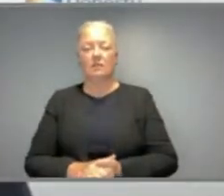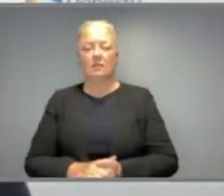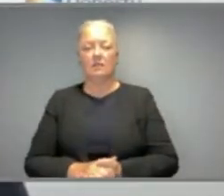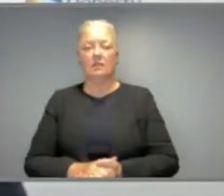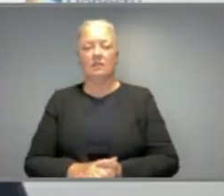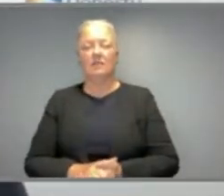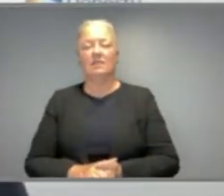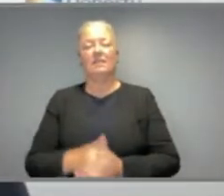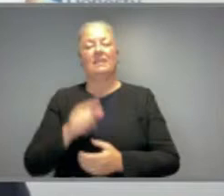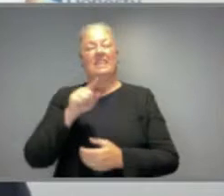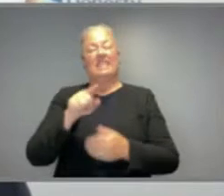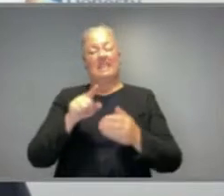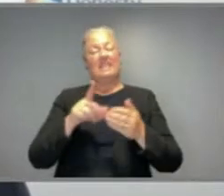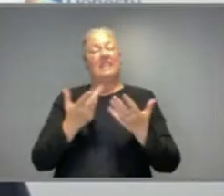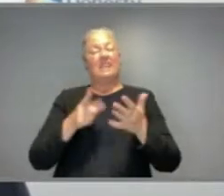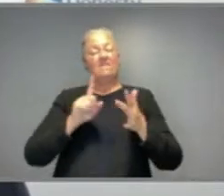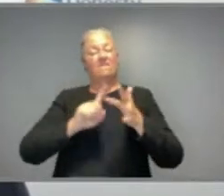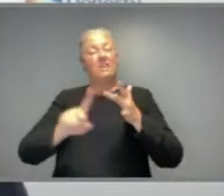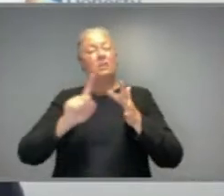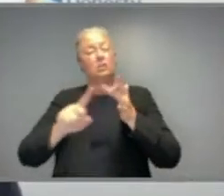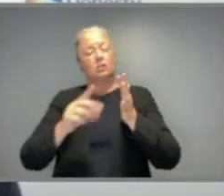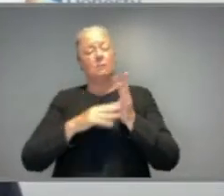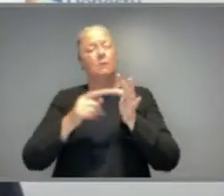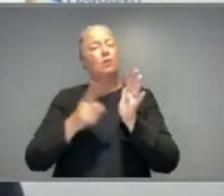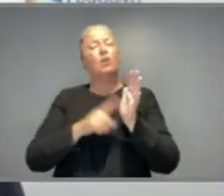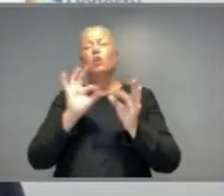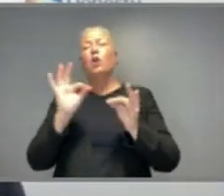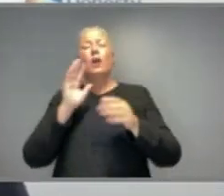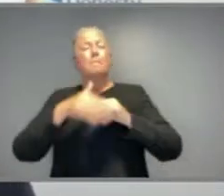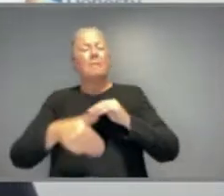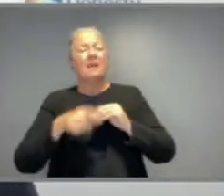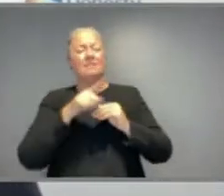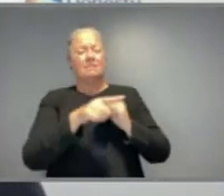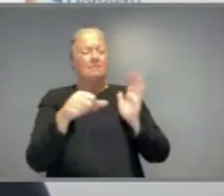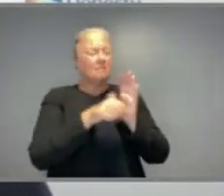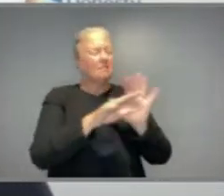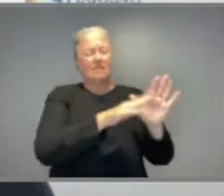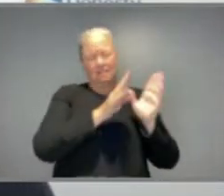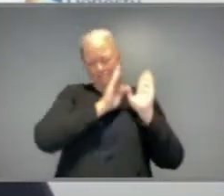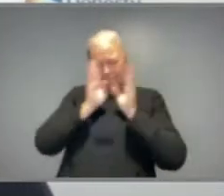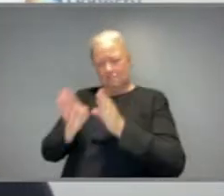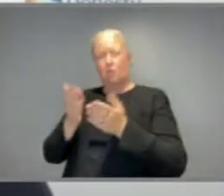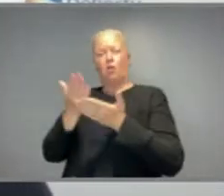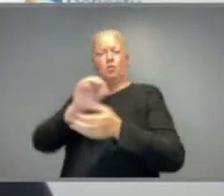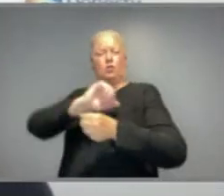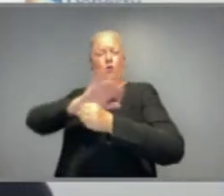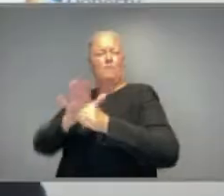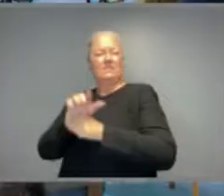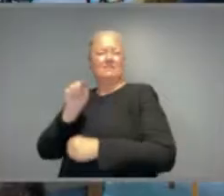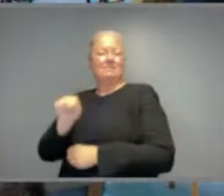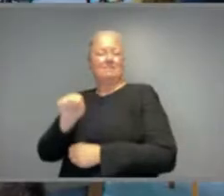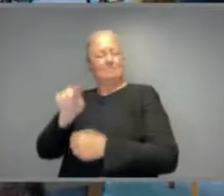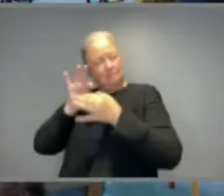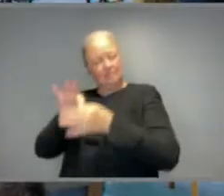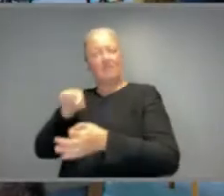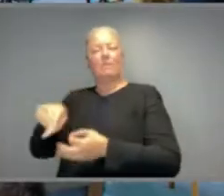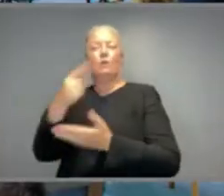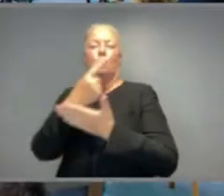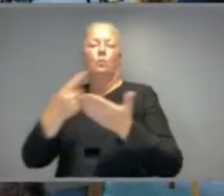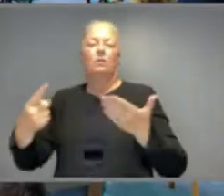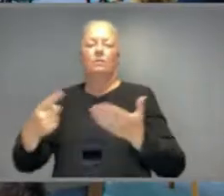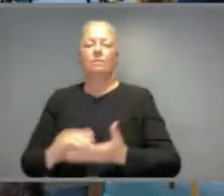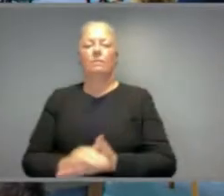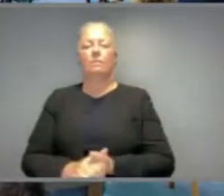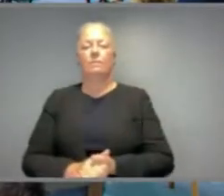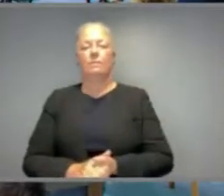disease dynamic model, and the health impacts reported are all COVID related. Thanks. We won't need incentives. We'll